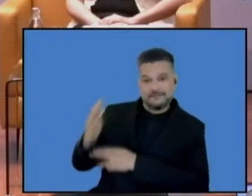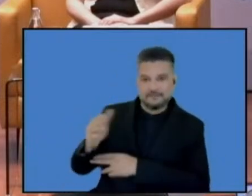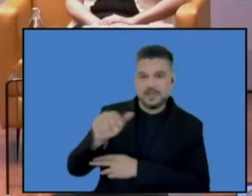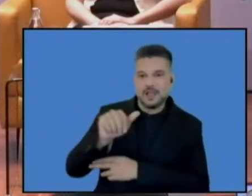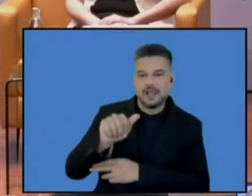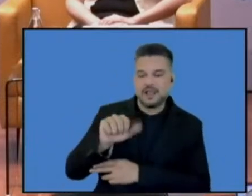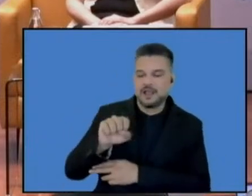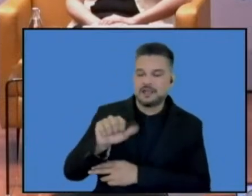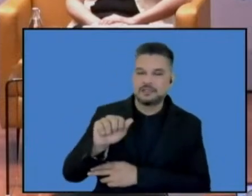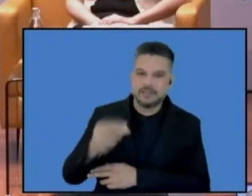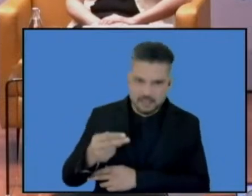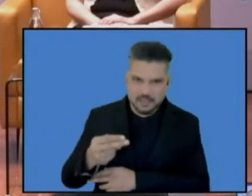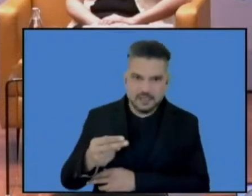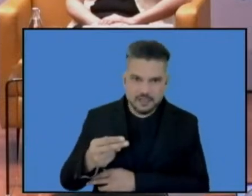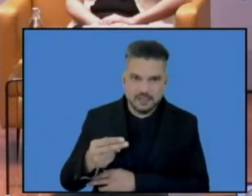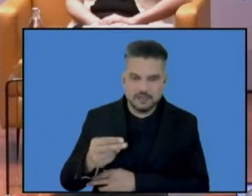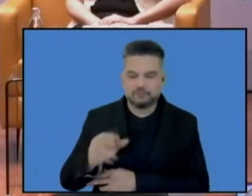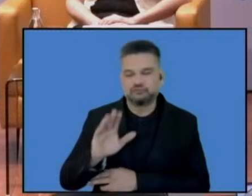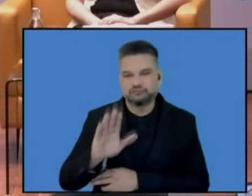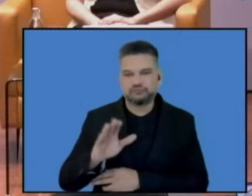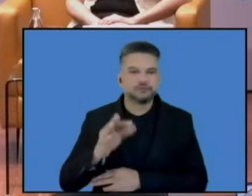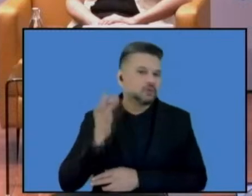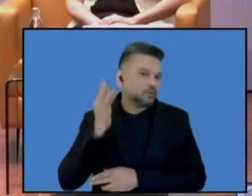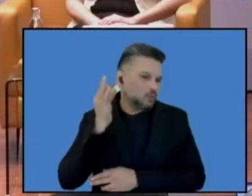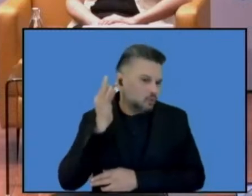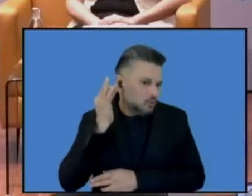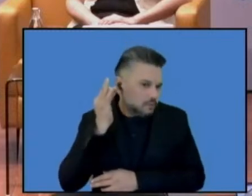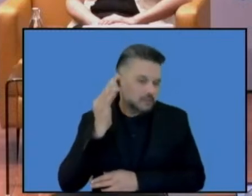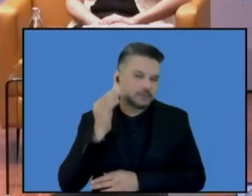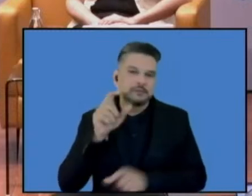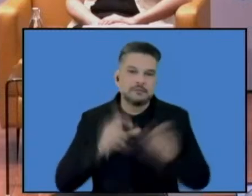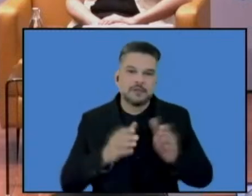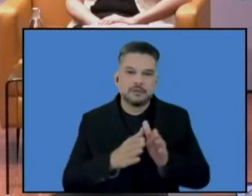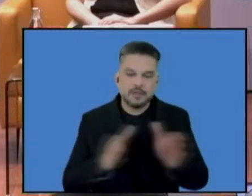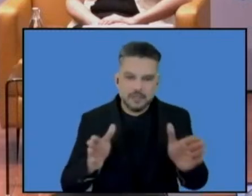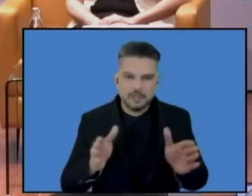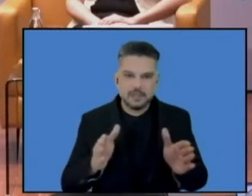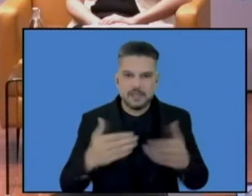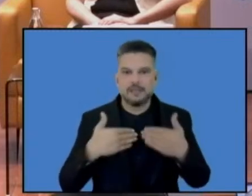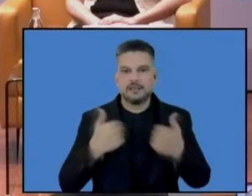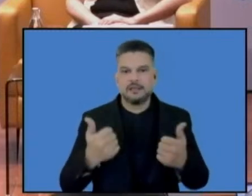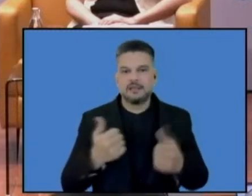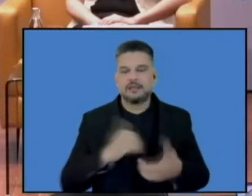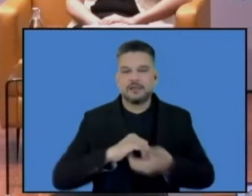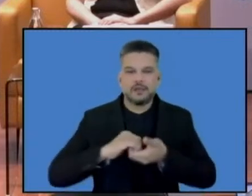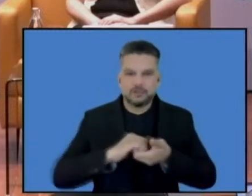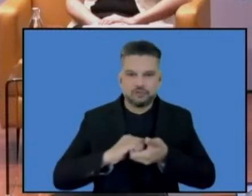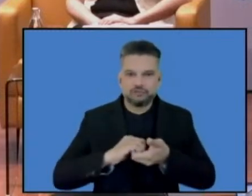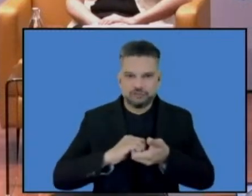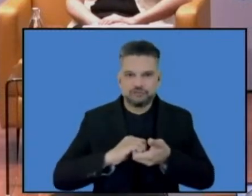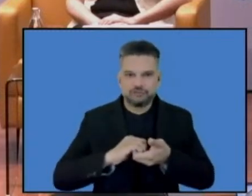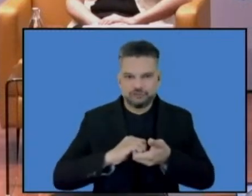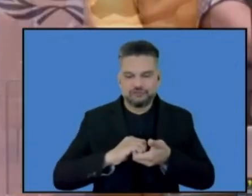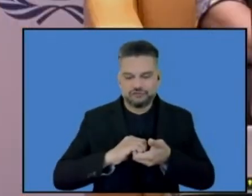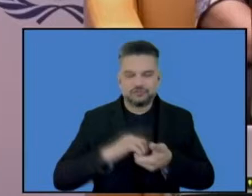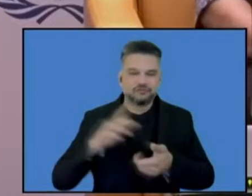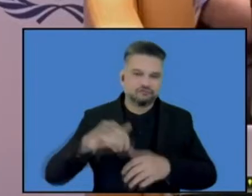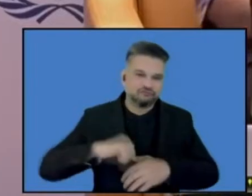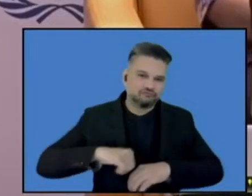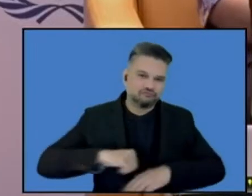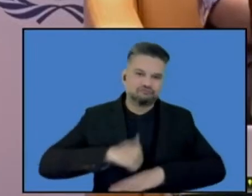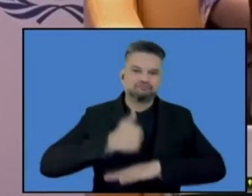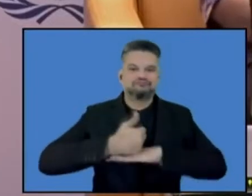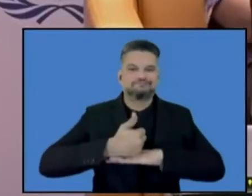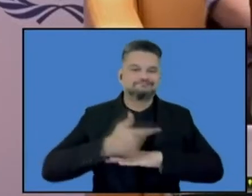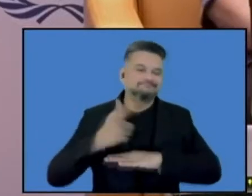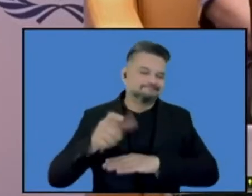is the co-founder of Women's Public Association JIPAR in Kyrgyzstan. Welcome to all three of you. Thank